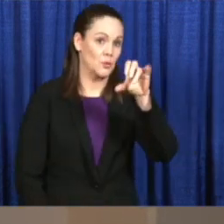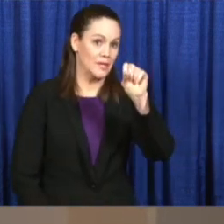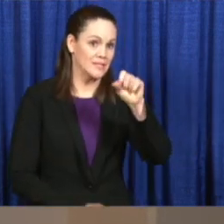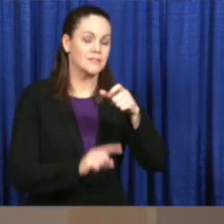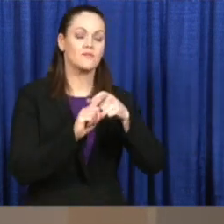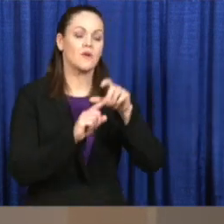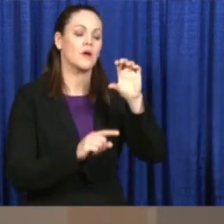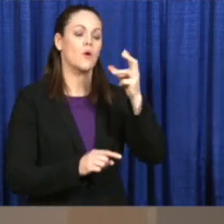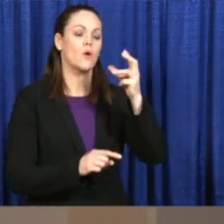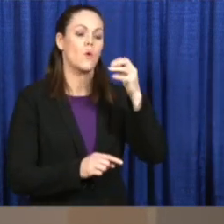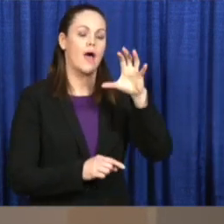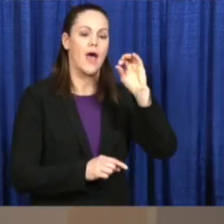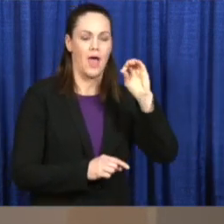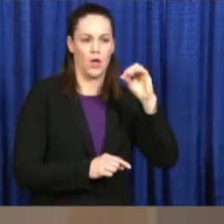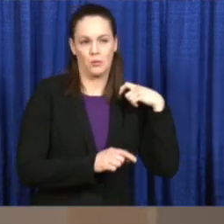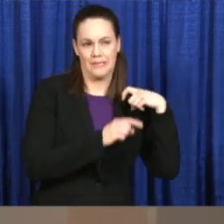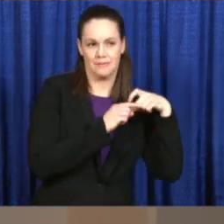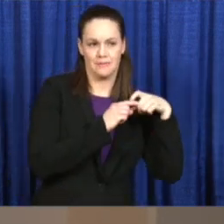Latino TV, and this